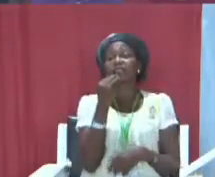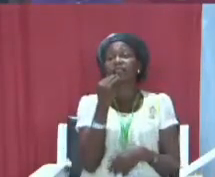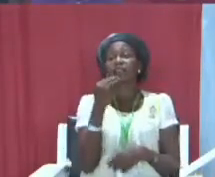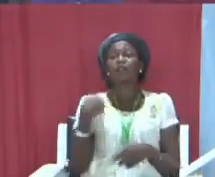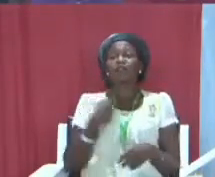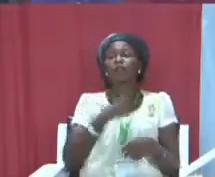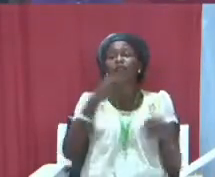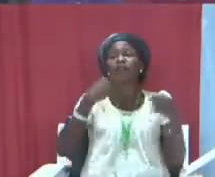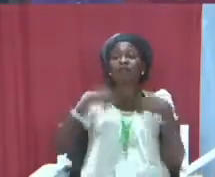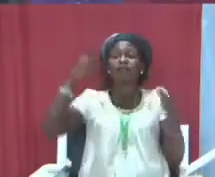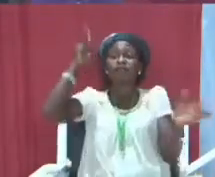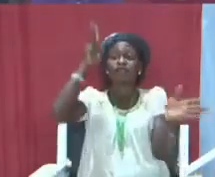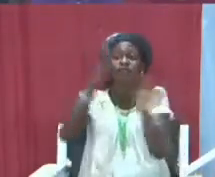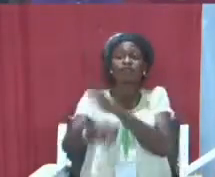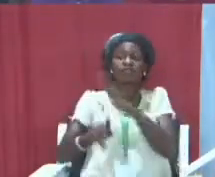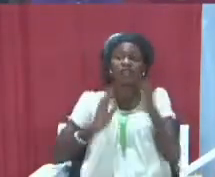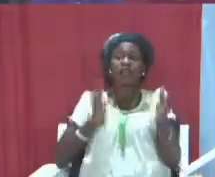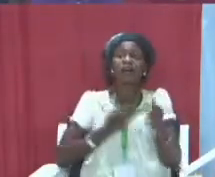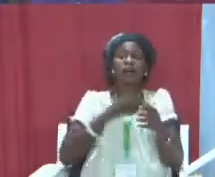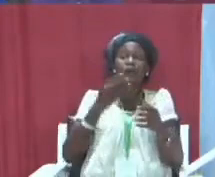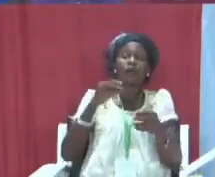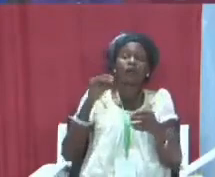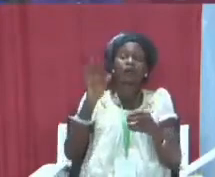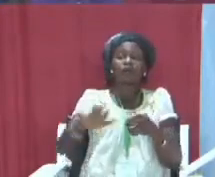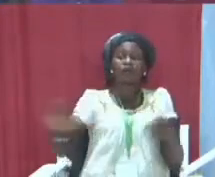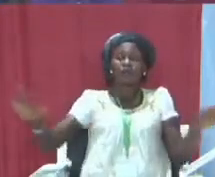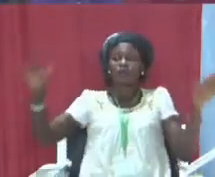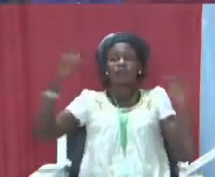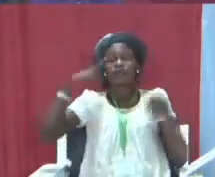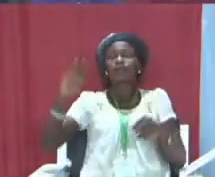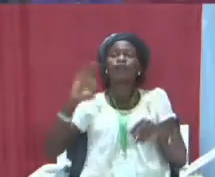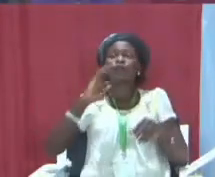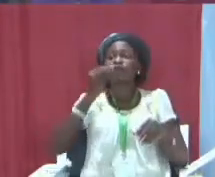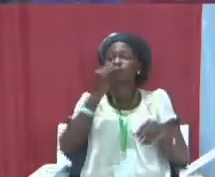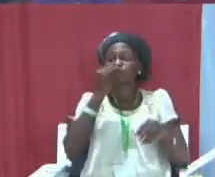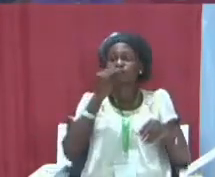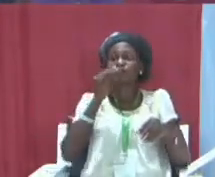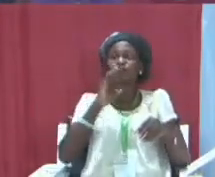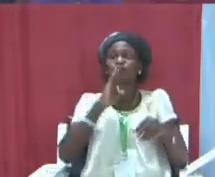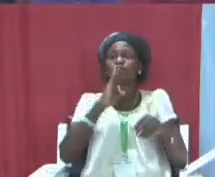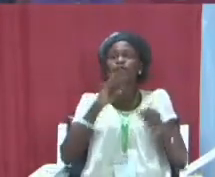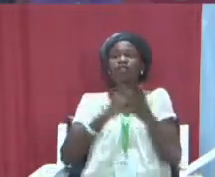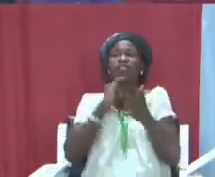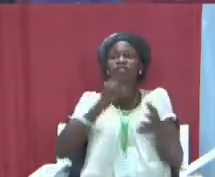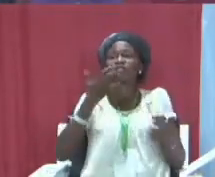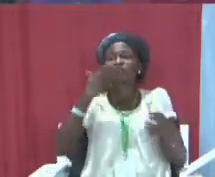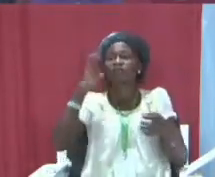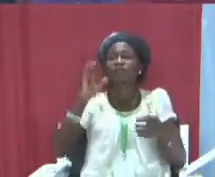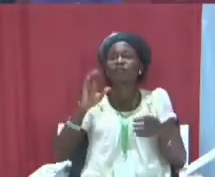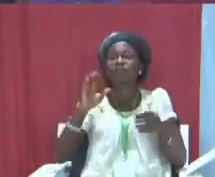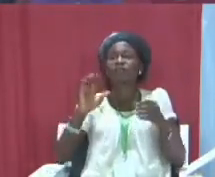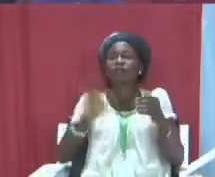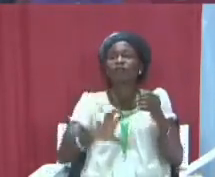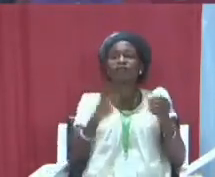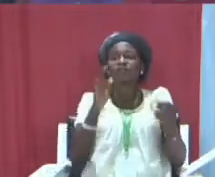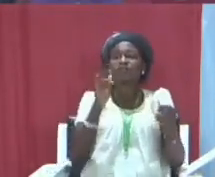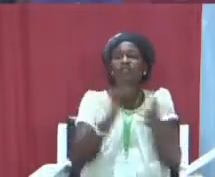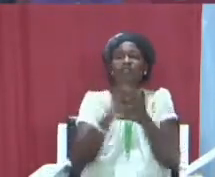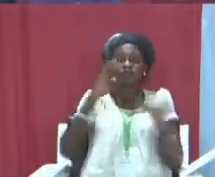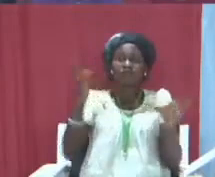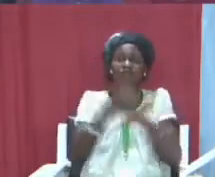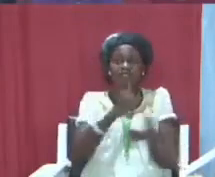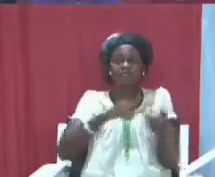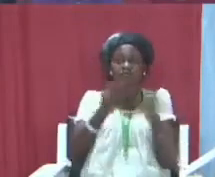we have slaughtered our offspring for food. It is a curse that will surely take its toll on the